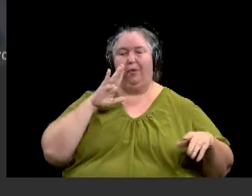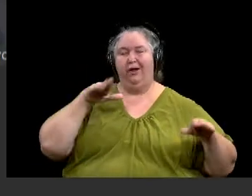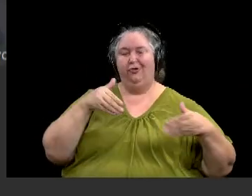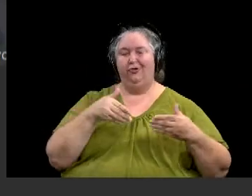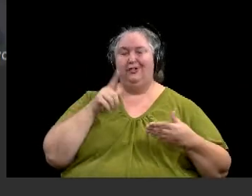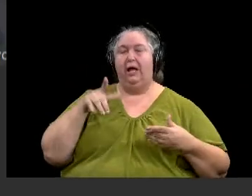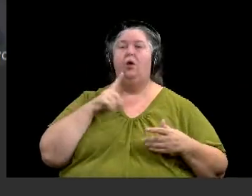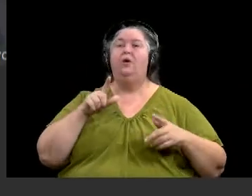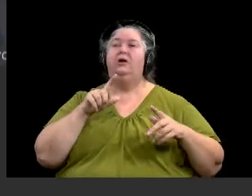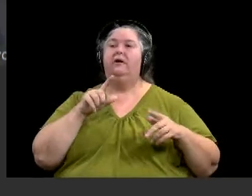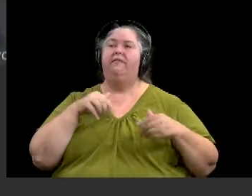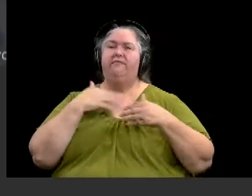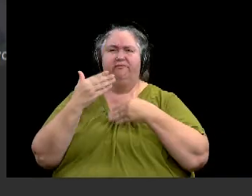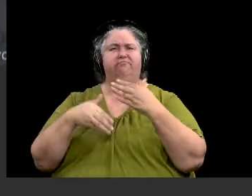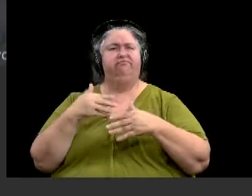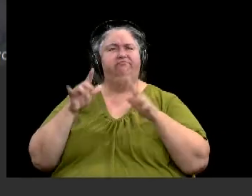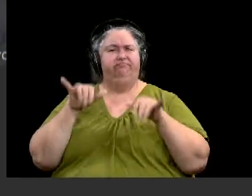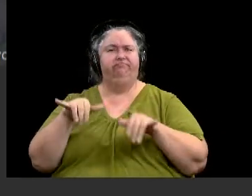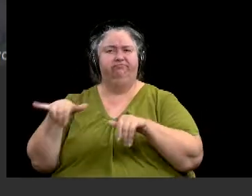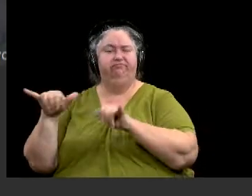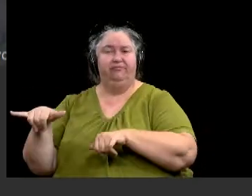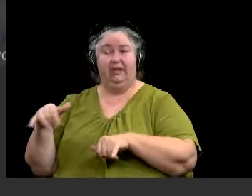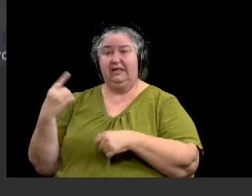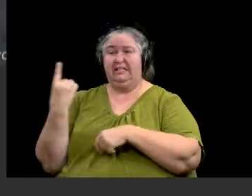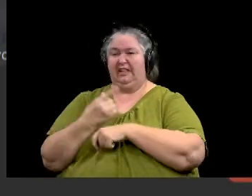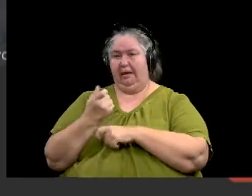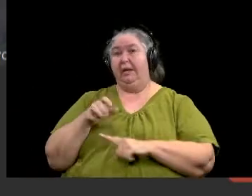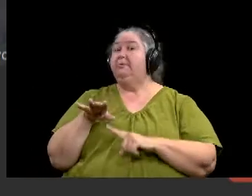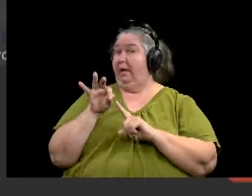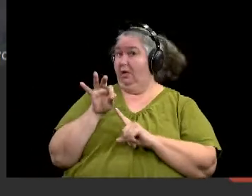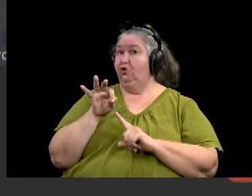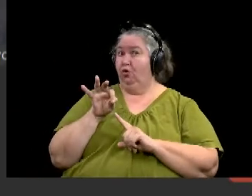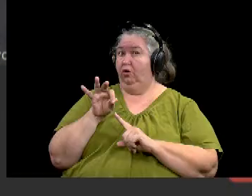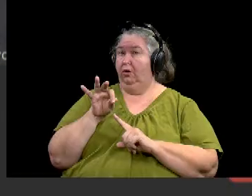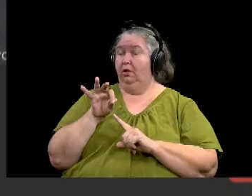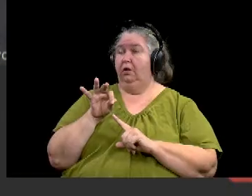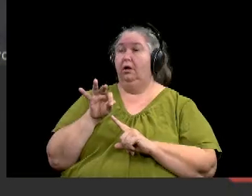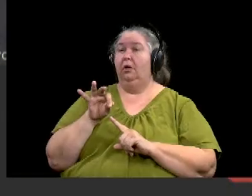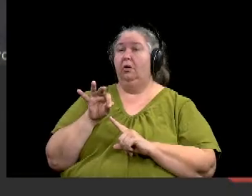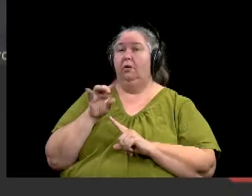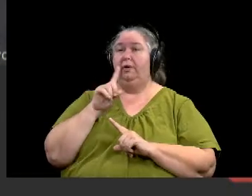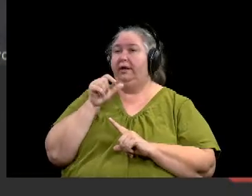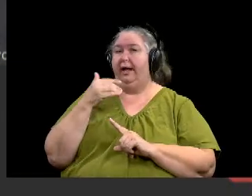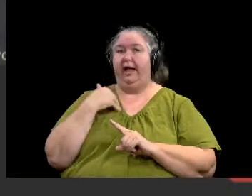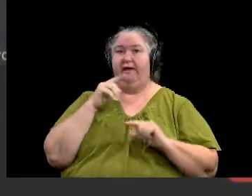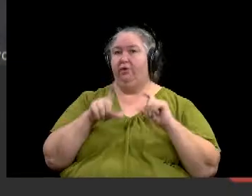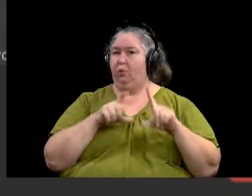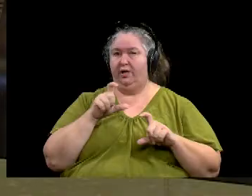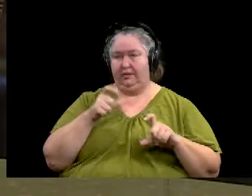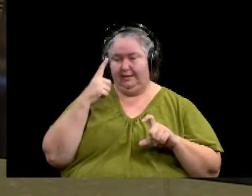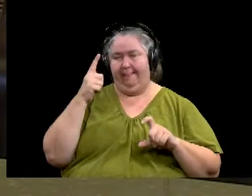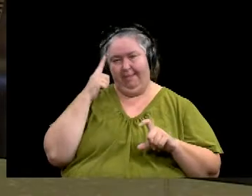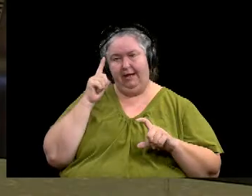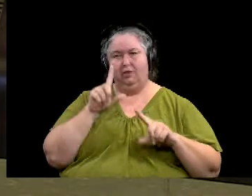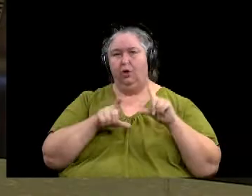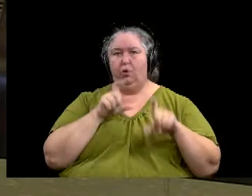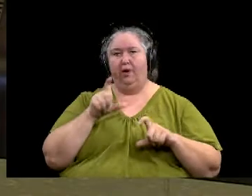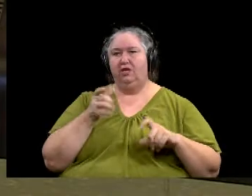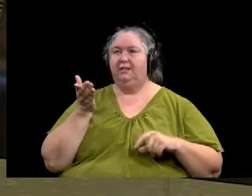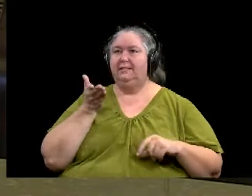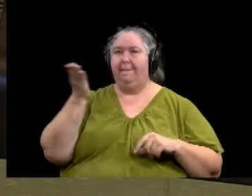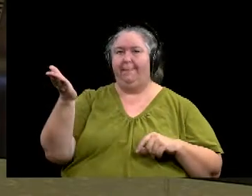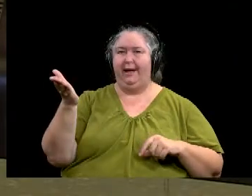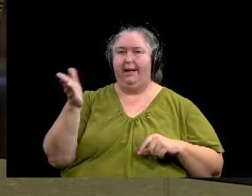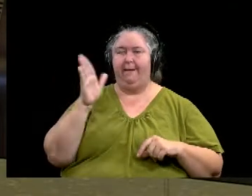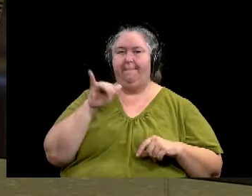is a little bit special. We're really not going to have any questions, because I think the questions that have been submitted by the media, all of the participants have seen